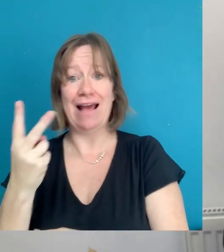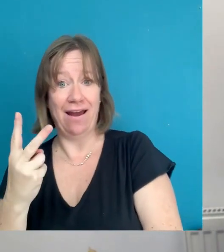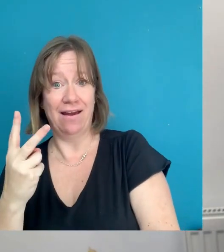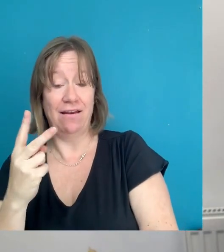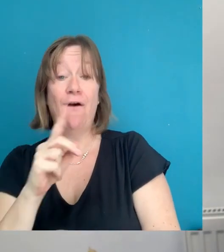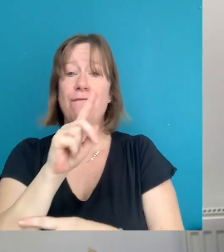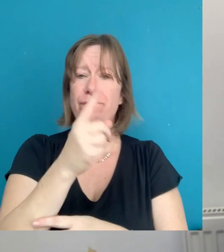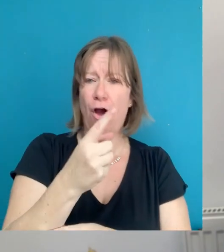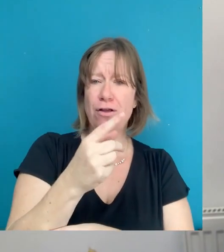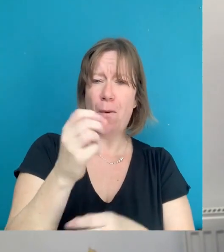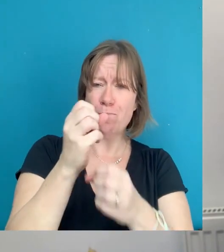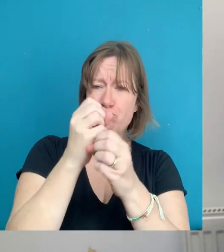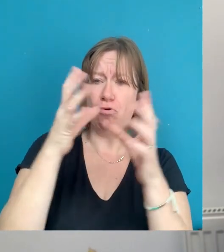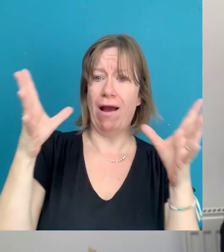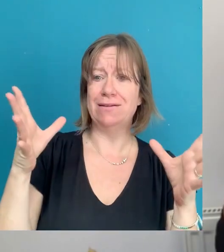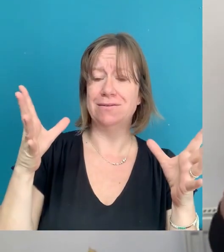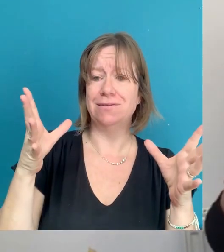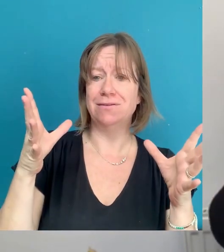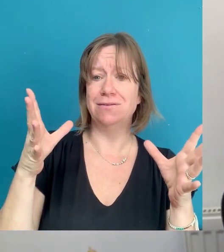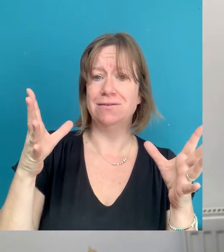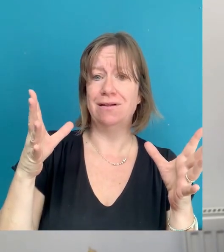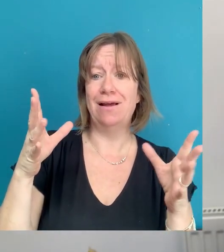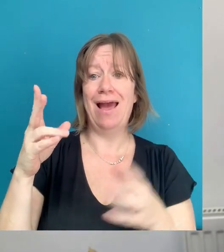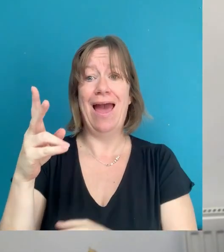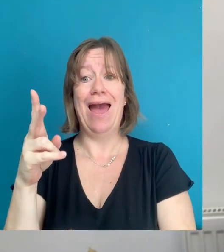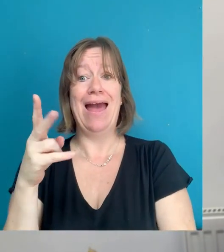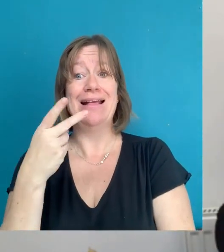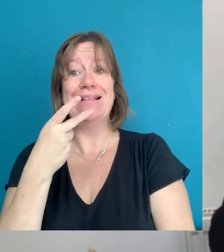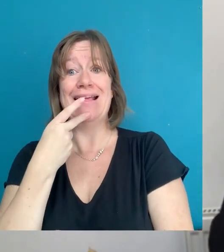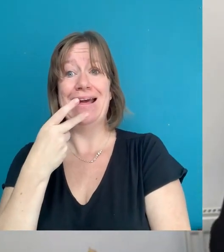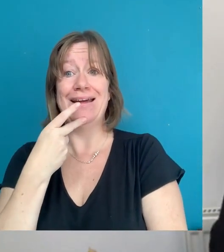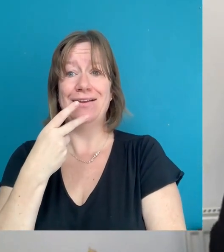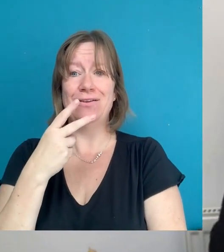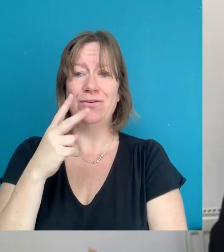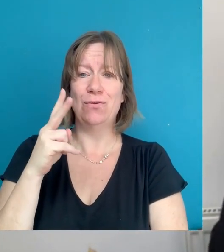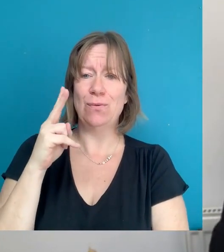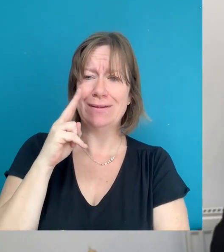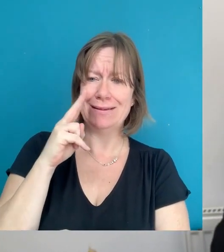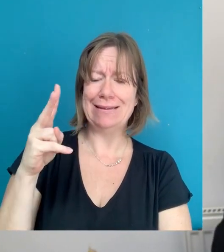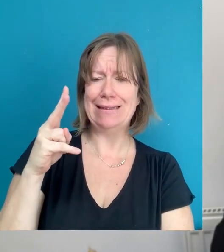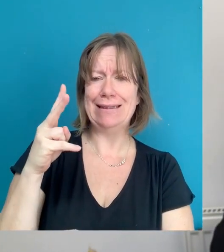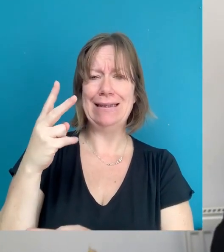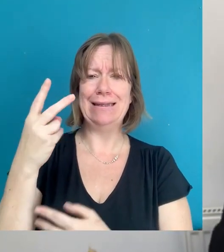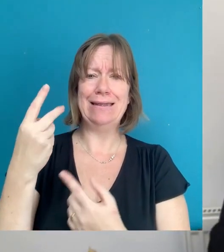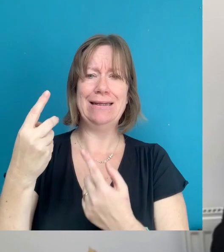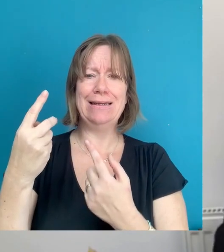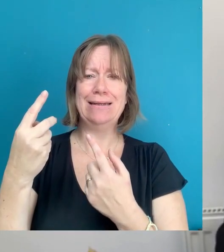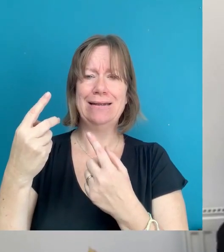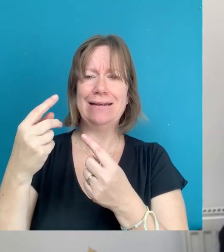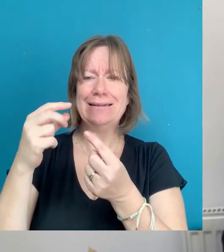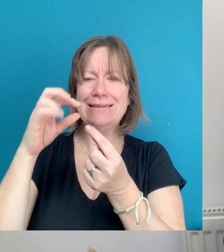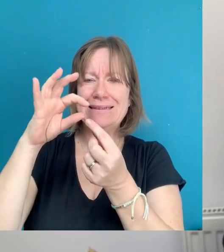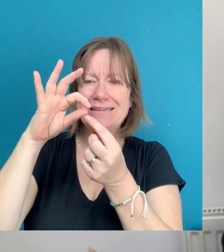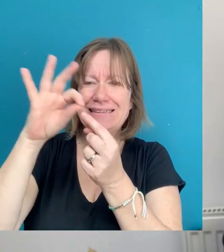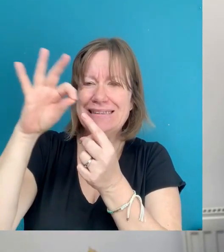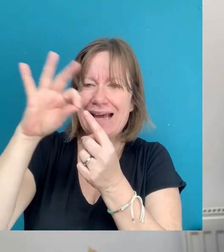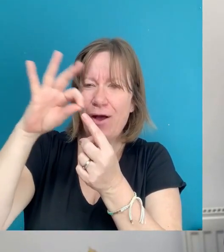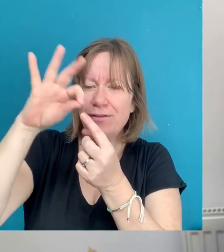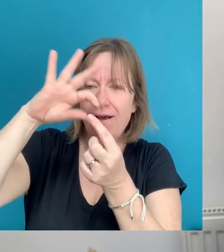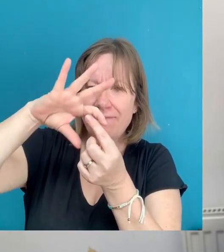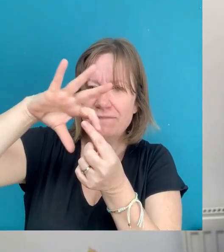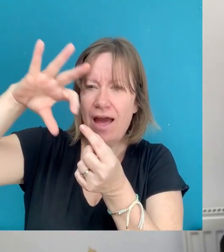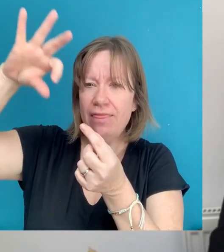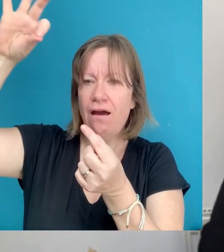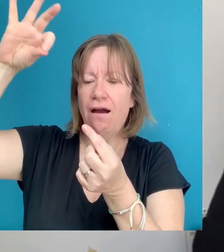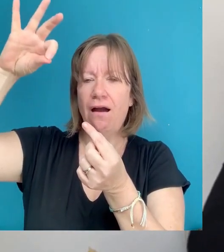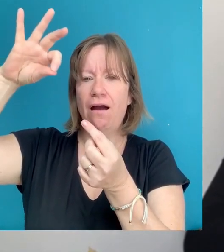the original, really bright. But what you do have on a ghost print is you have all the patterns of the leaves, all the details of